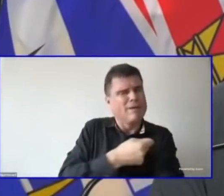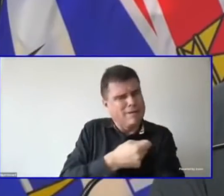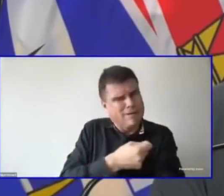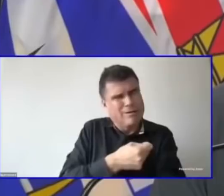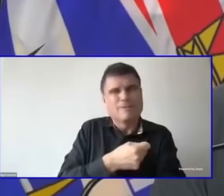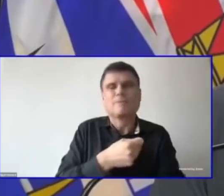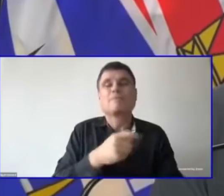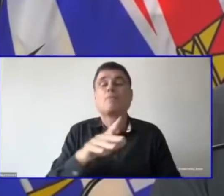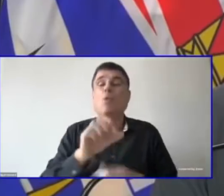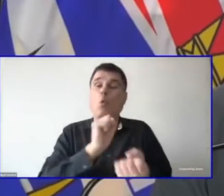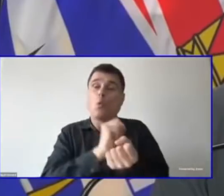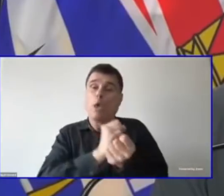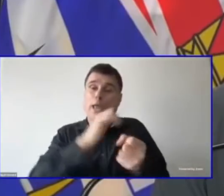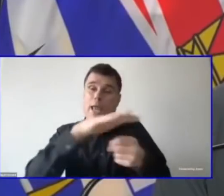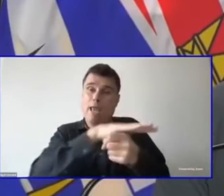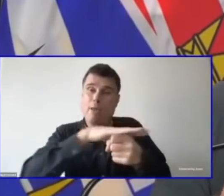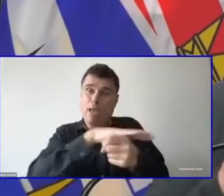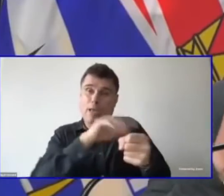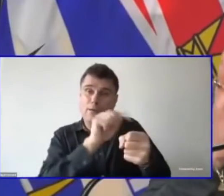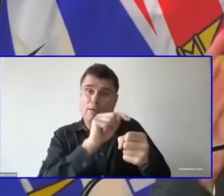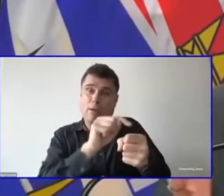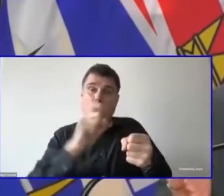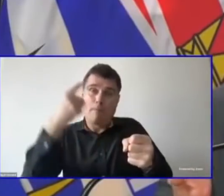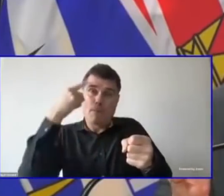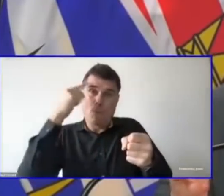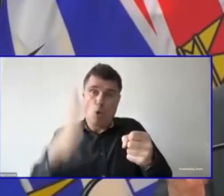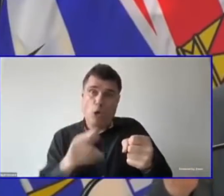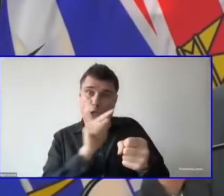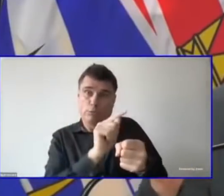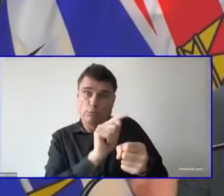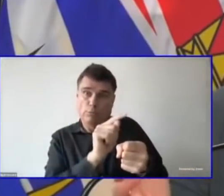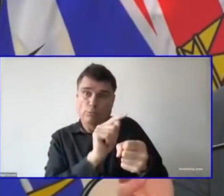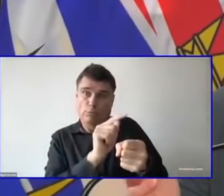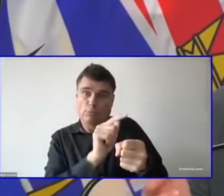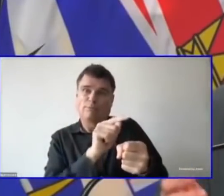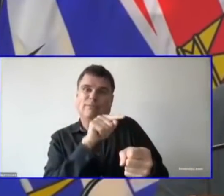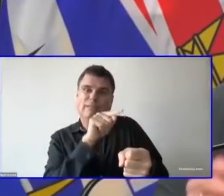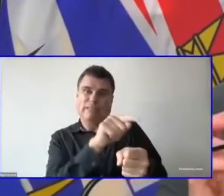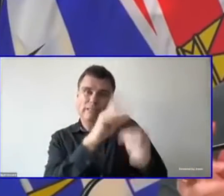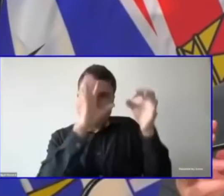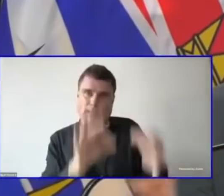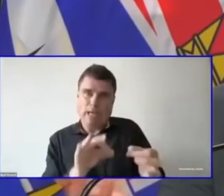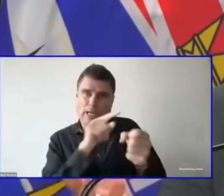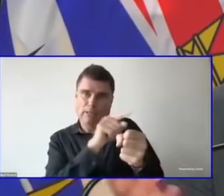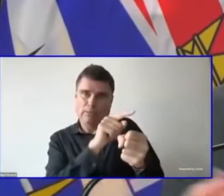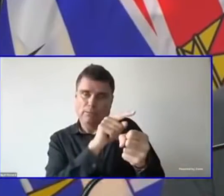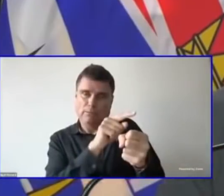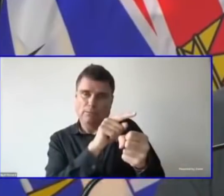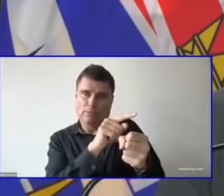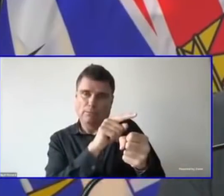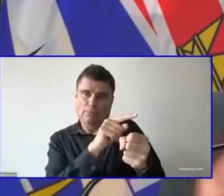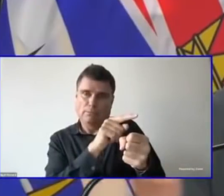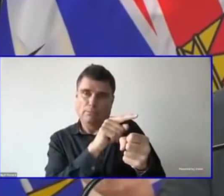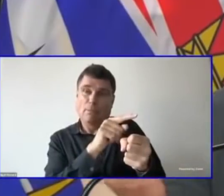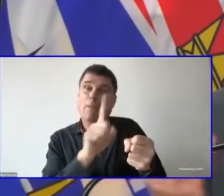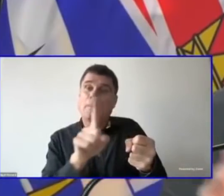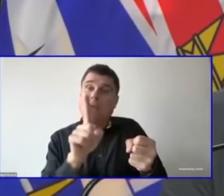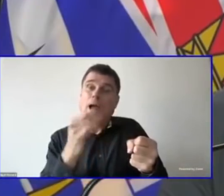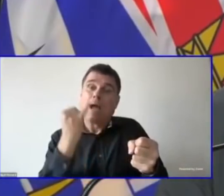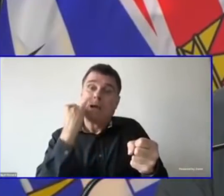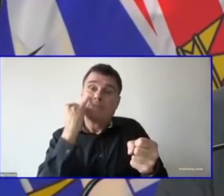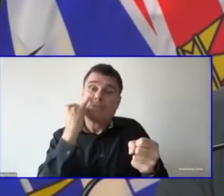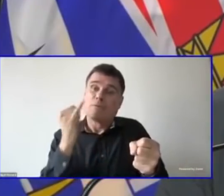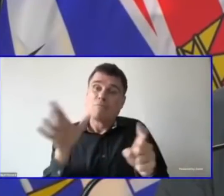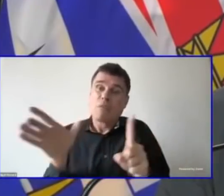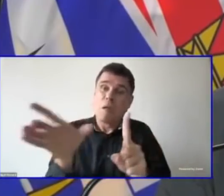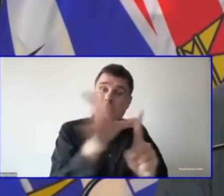those workplaces, they will be shut down. So we have different measures in place for workers. And, of course, people who work in the